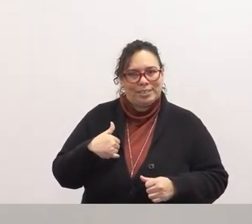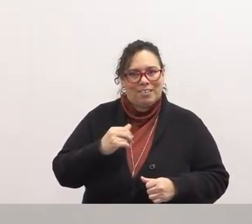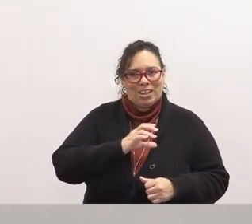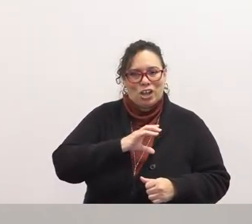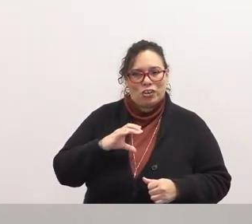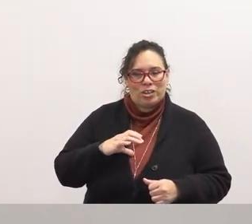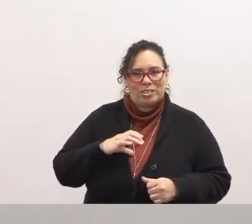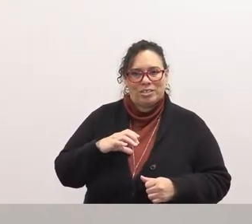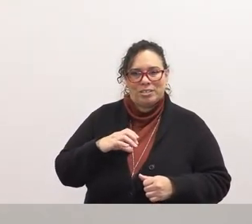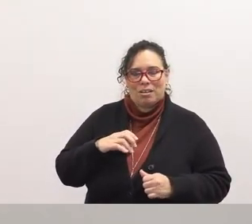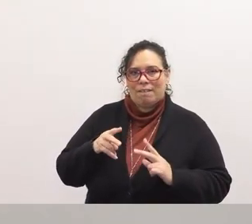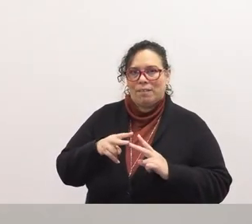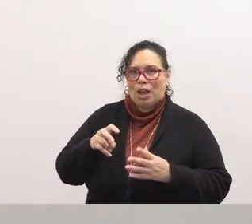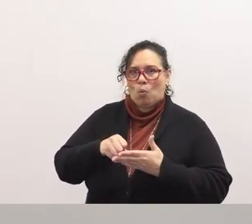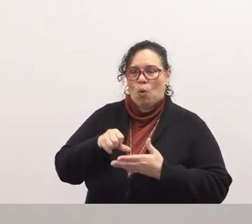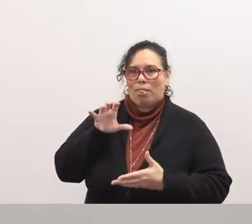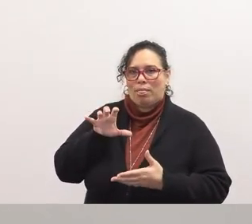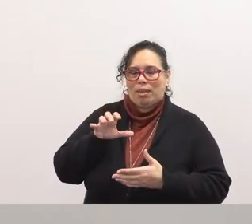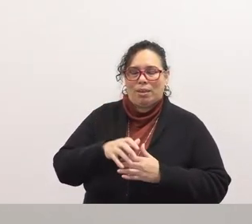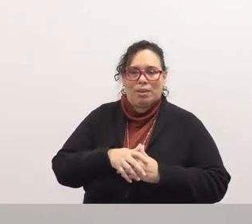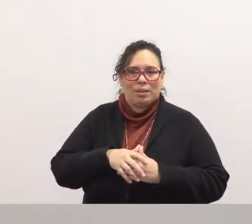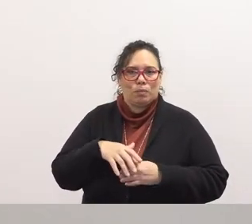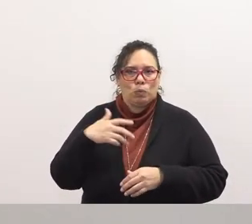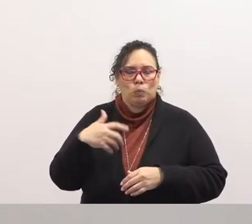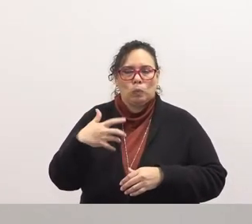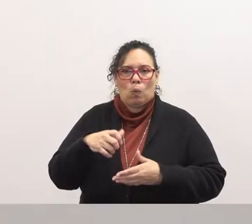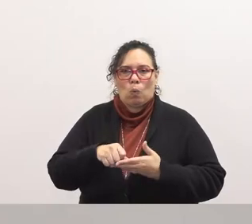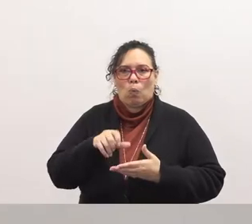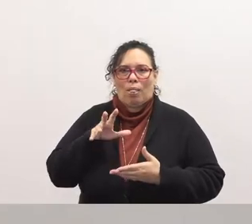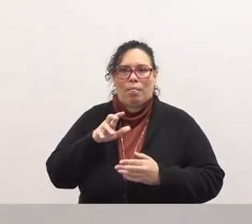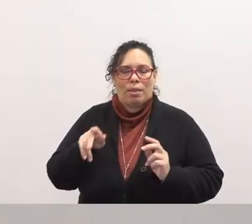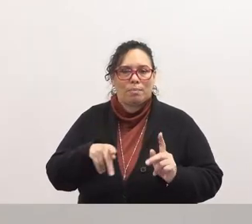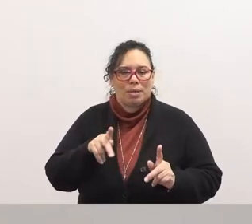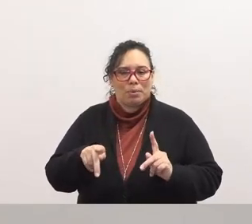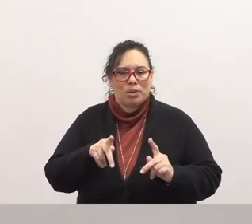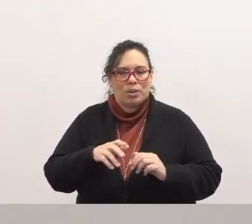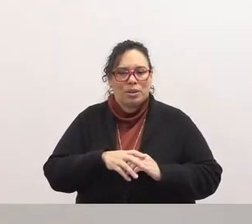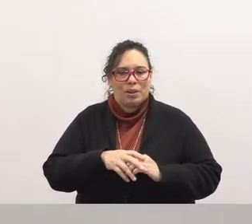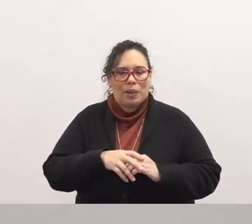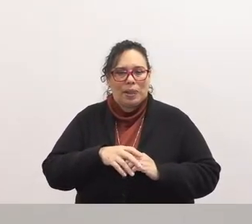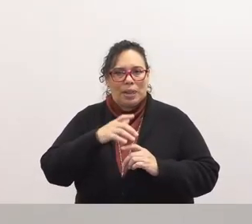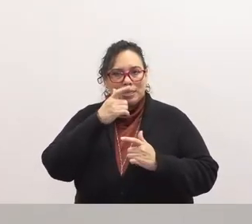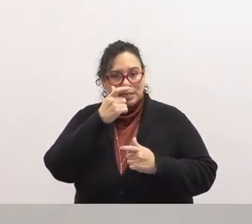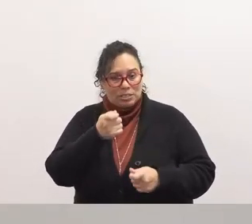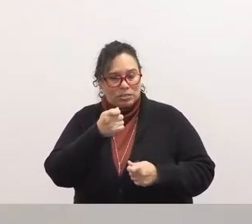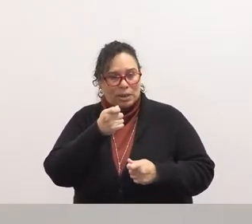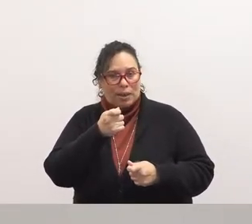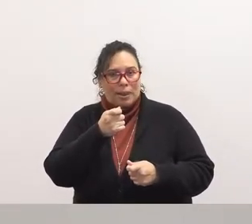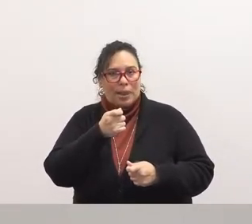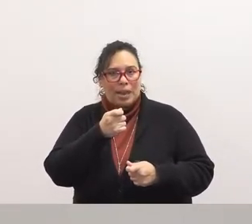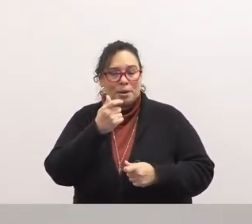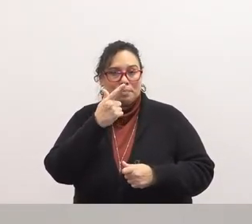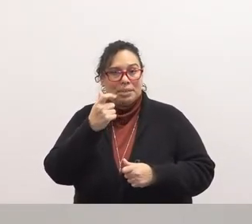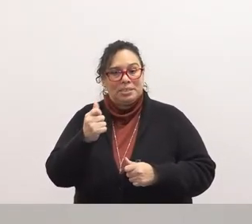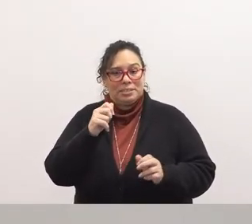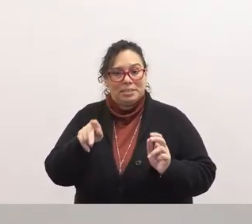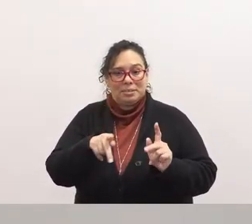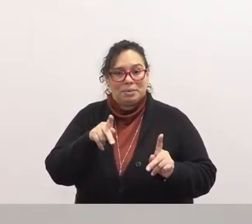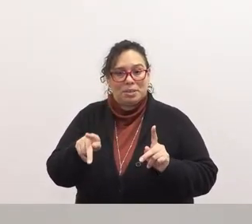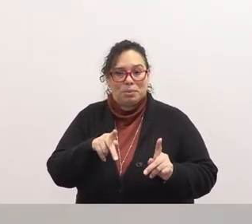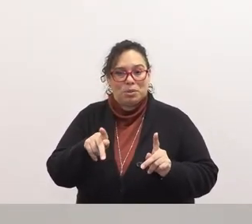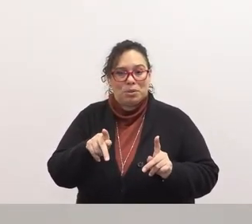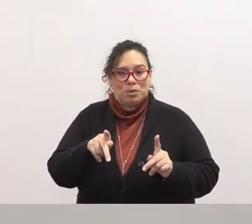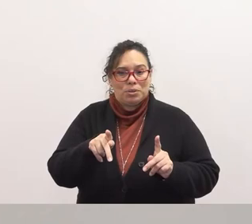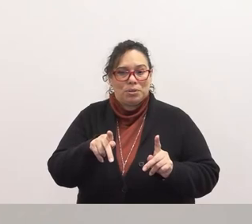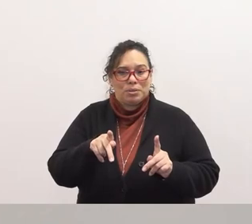are wealthy, a lot of very wealthy people. And that's interesting because these are the people